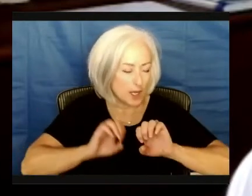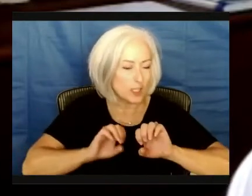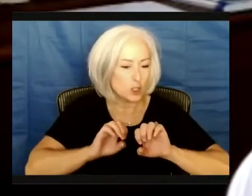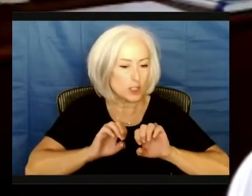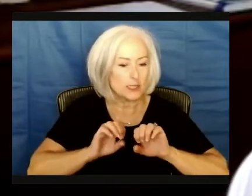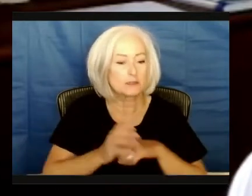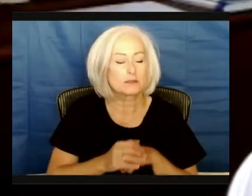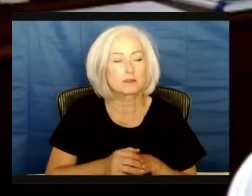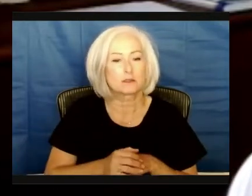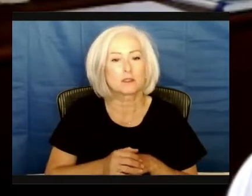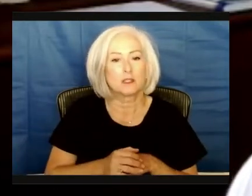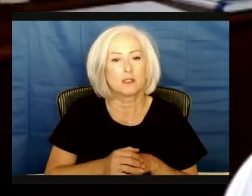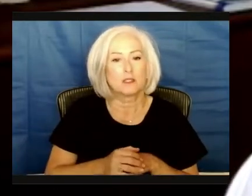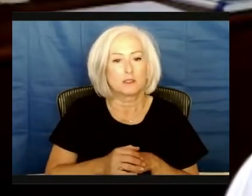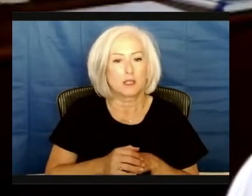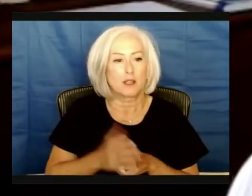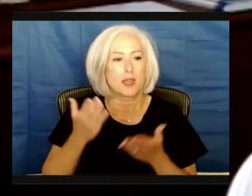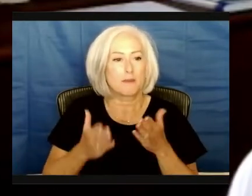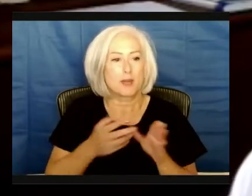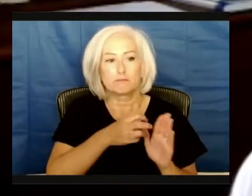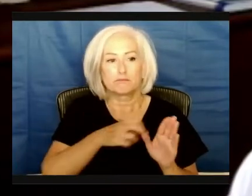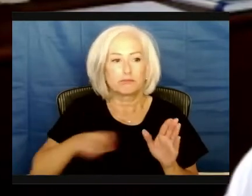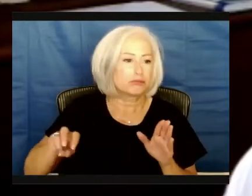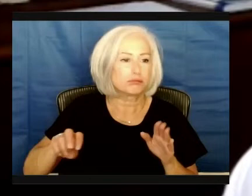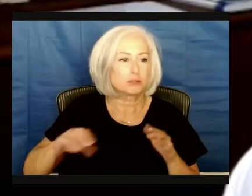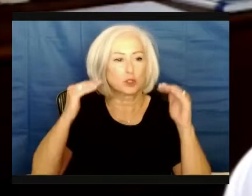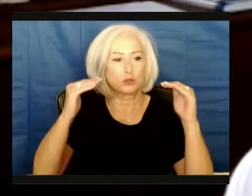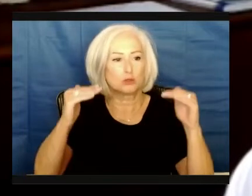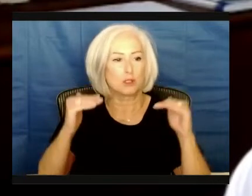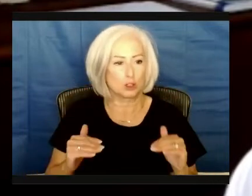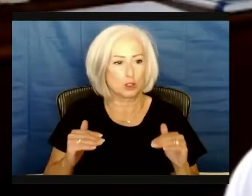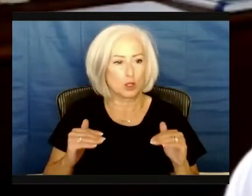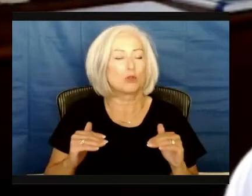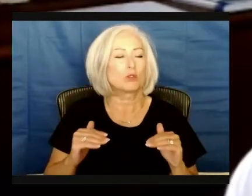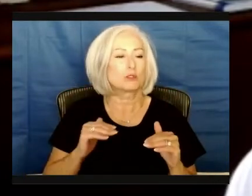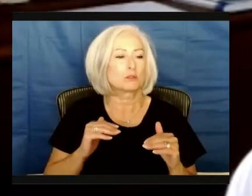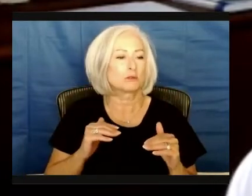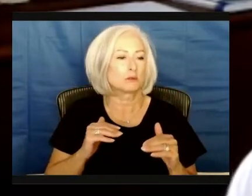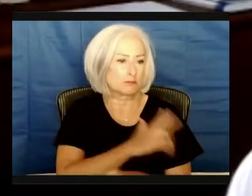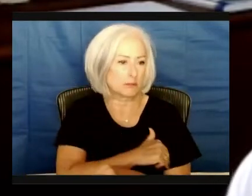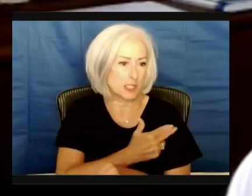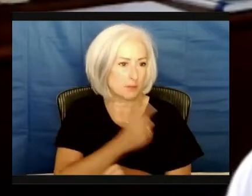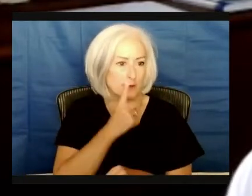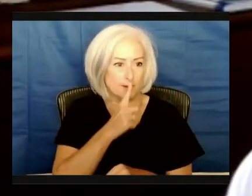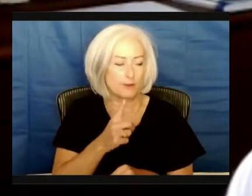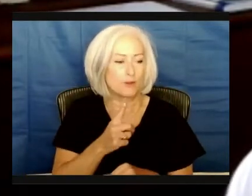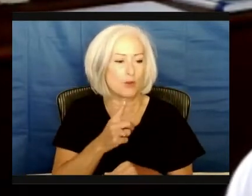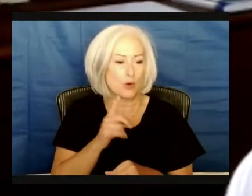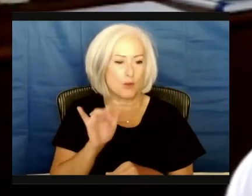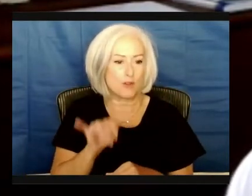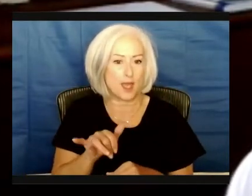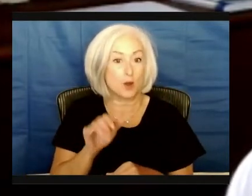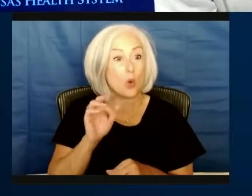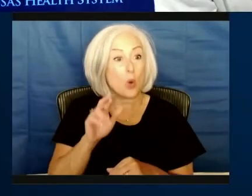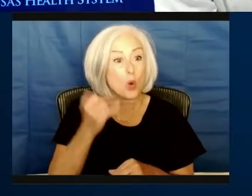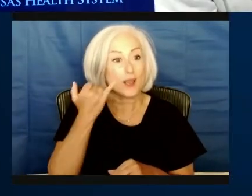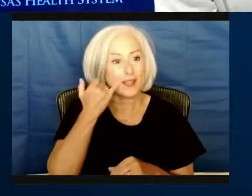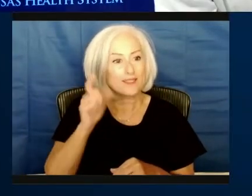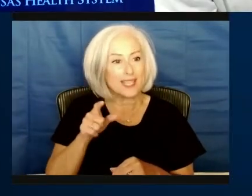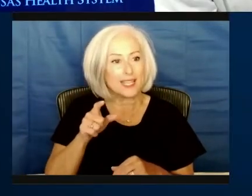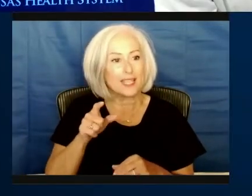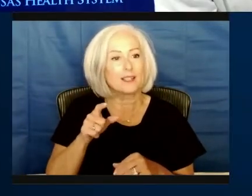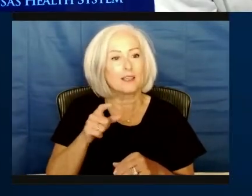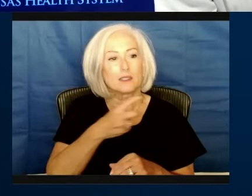getting redirected to a tertiary care center for that more advanced treatment should something arise during